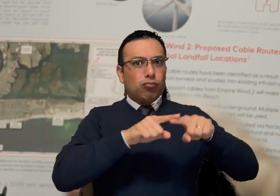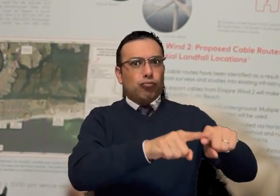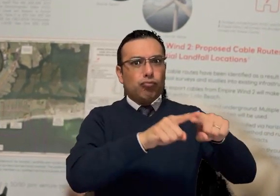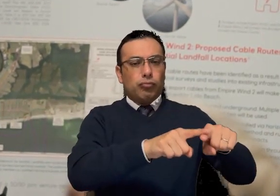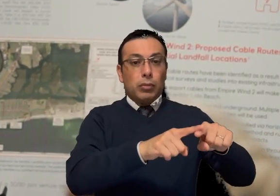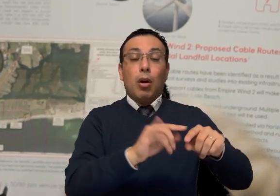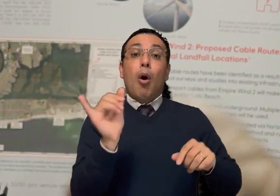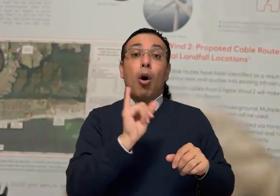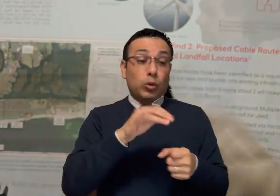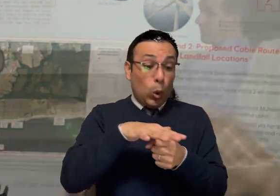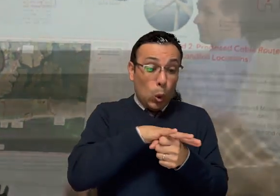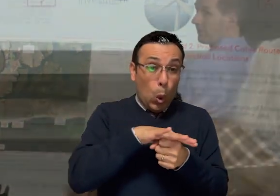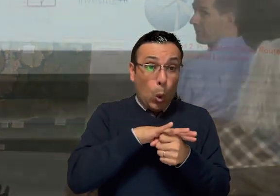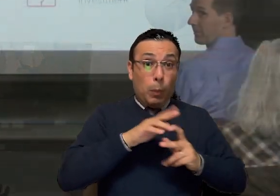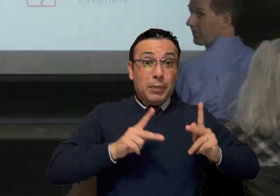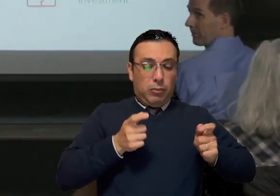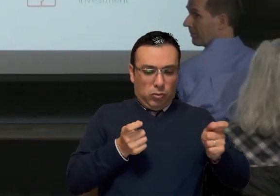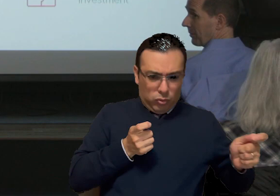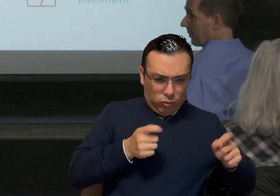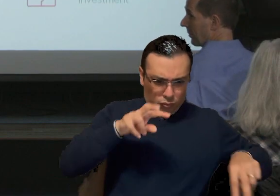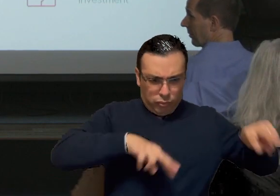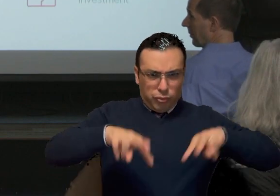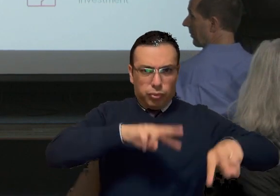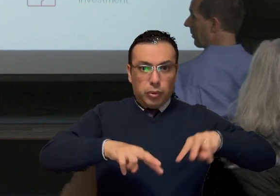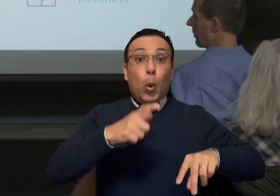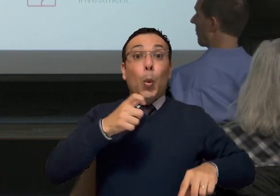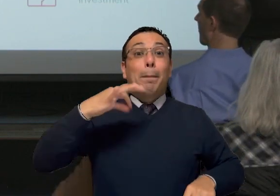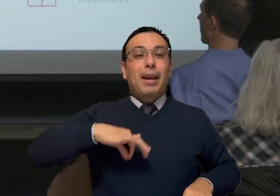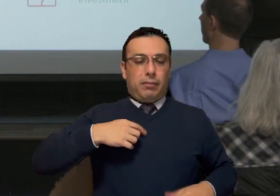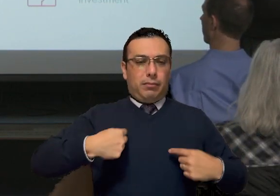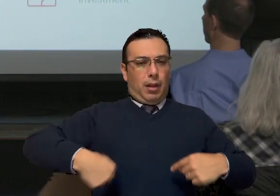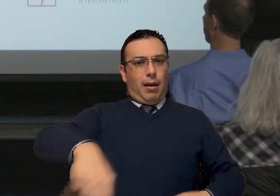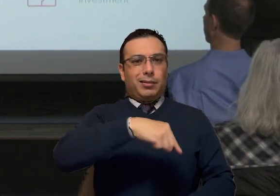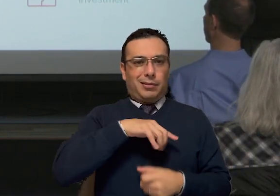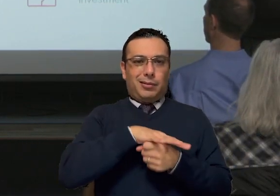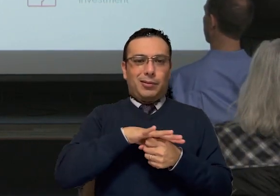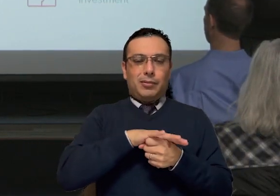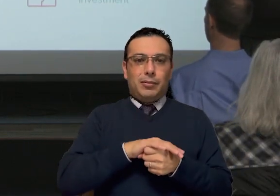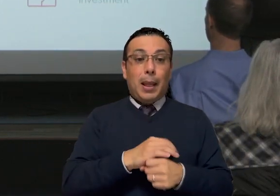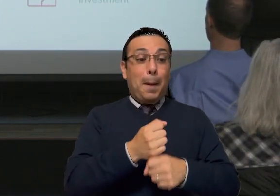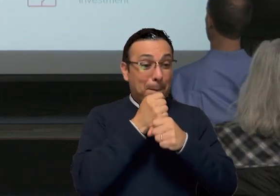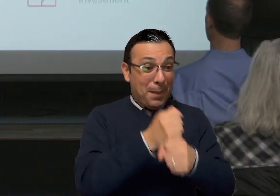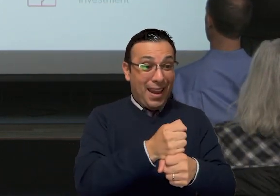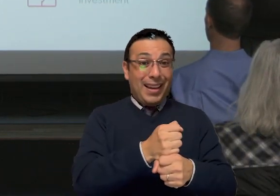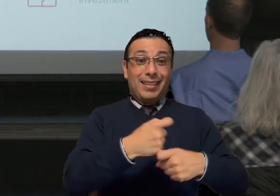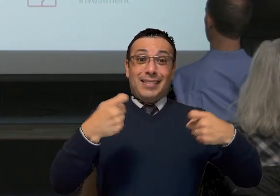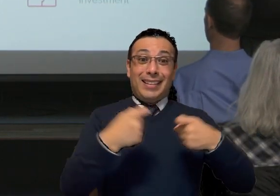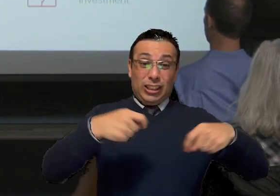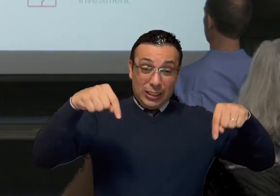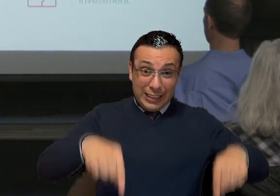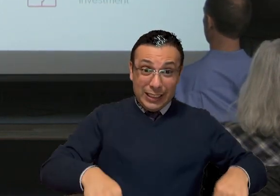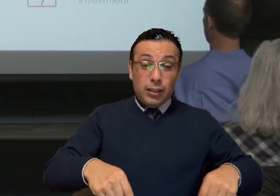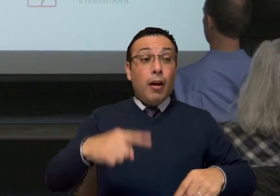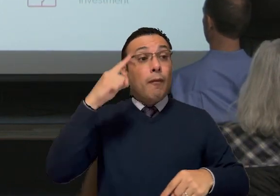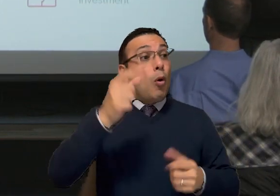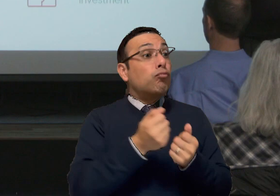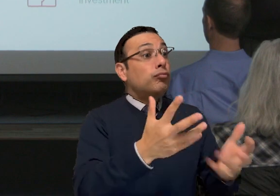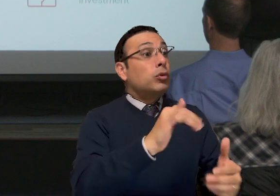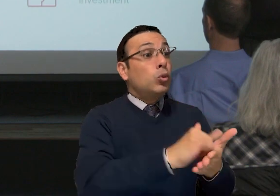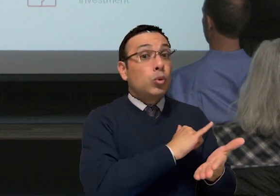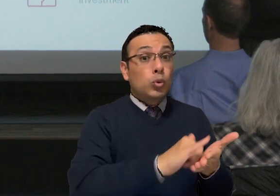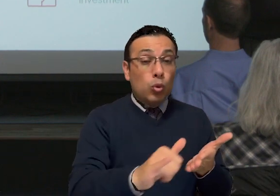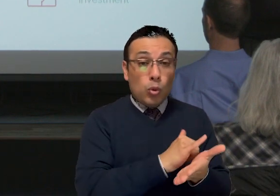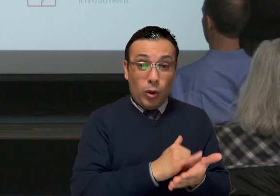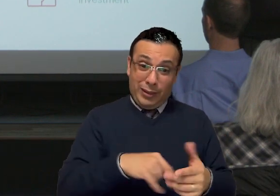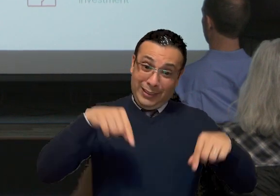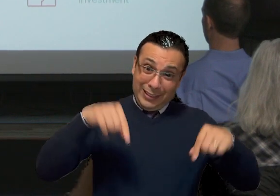local control and benefit to all of us here. Producing our own power for New York in New York provides more transparency and